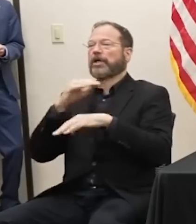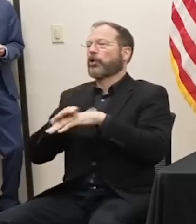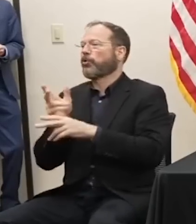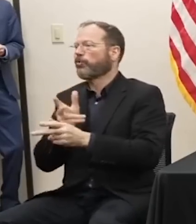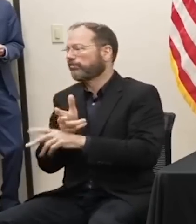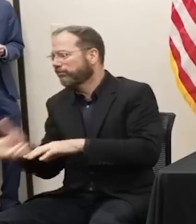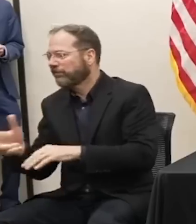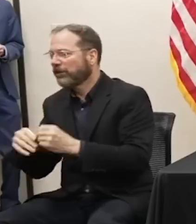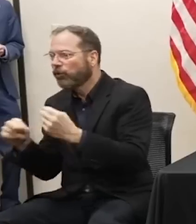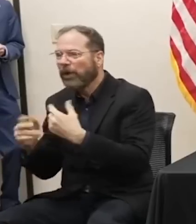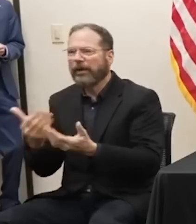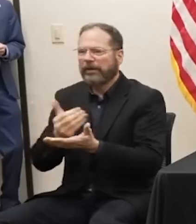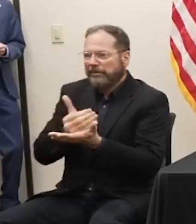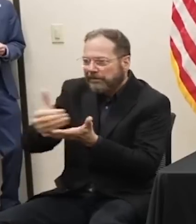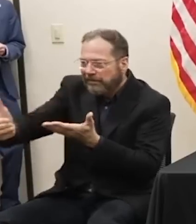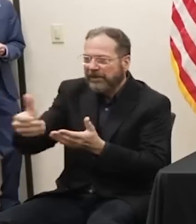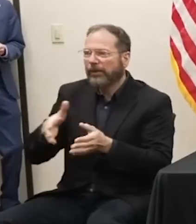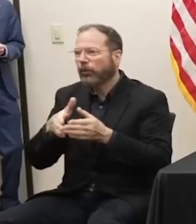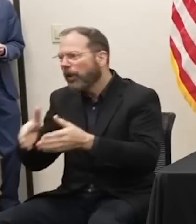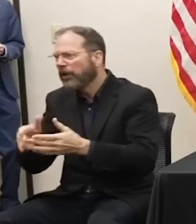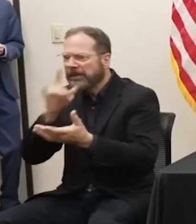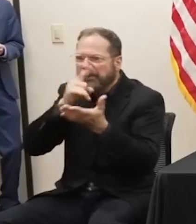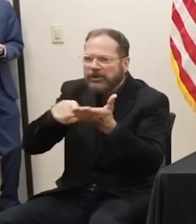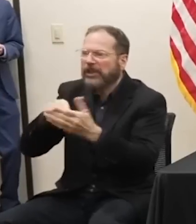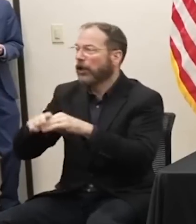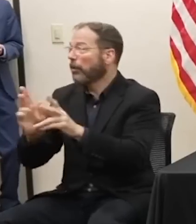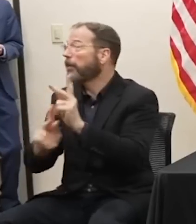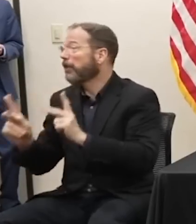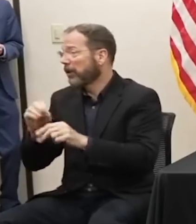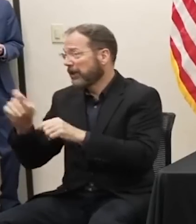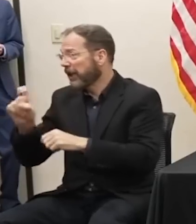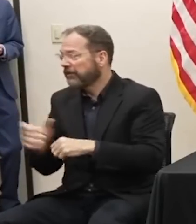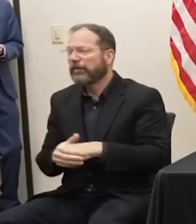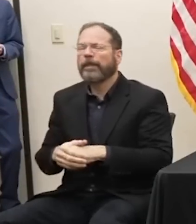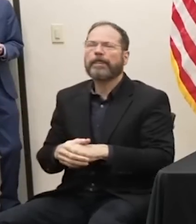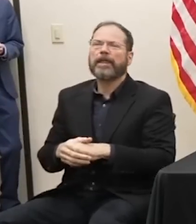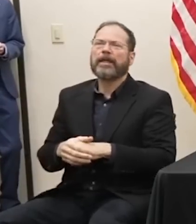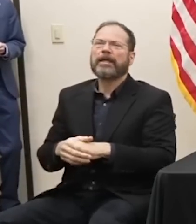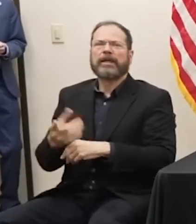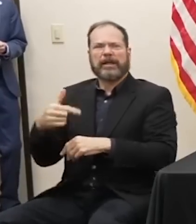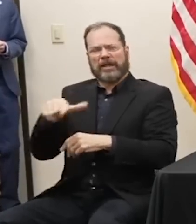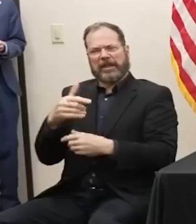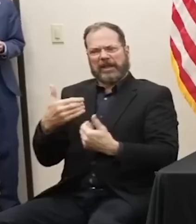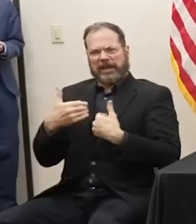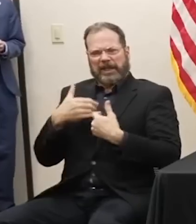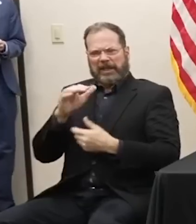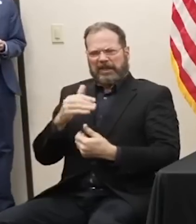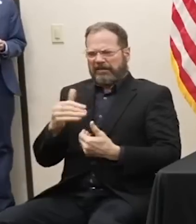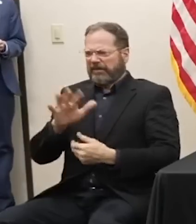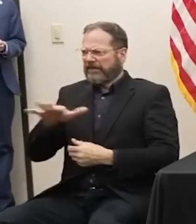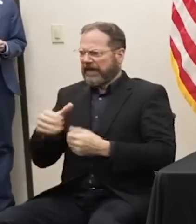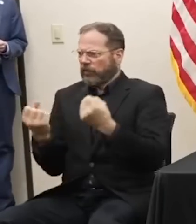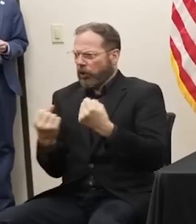of debris, and provide welfare checks to Texans. They have engaged at least 55 vehicles as